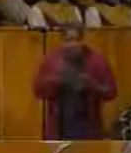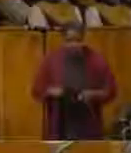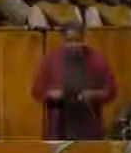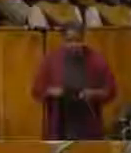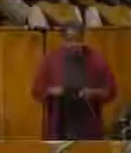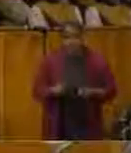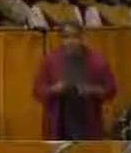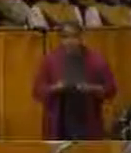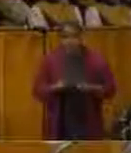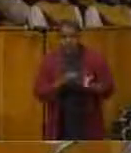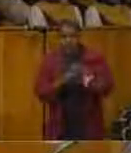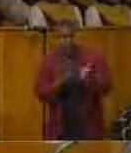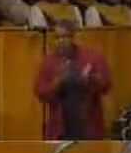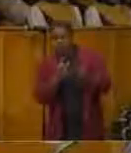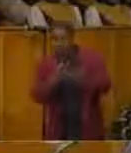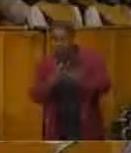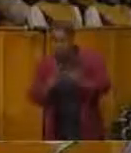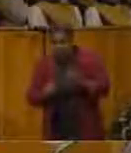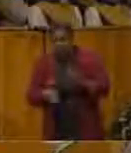abuse,